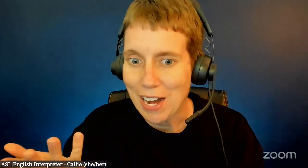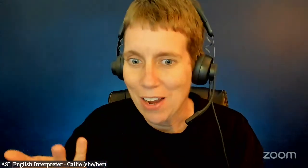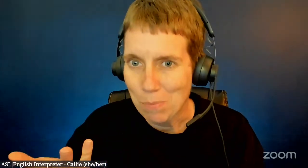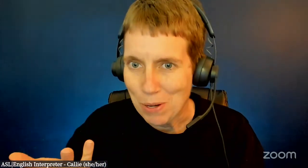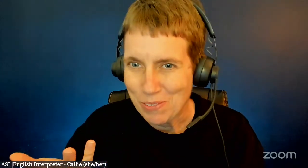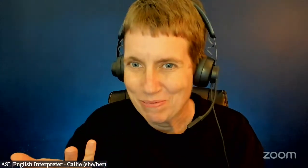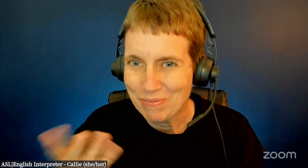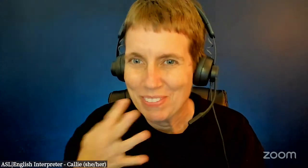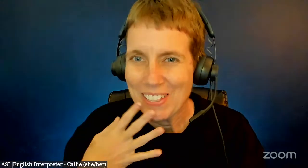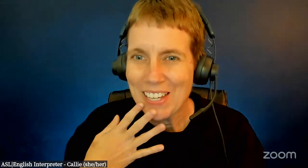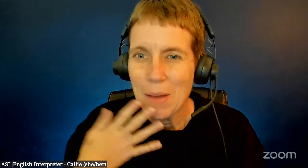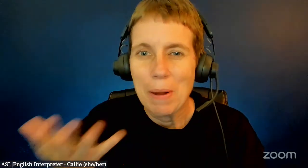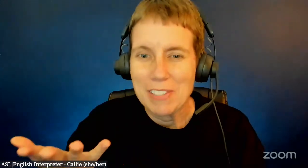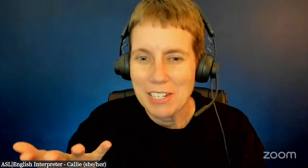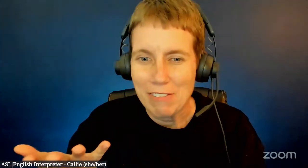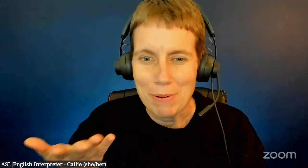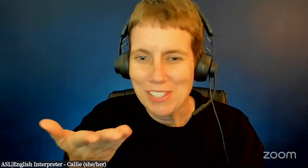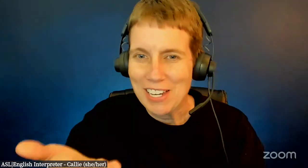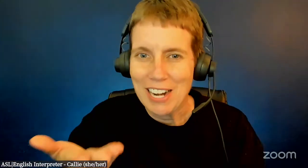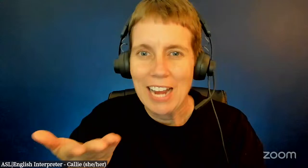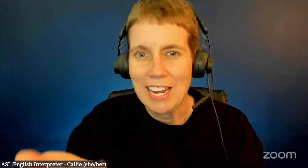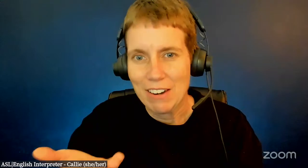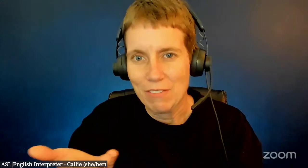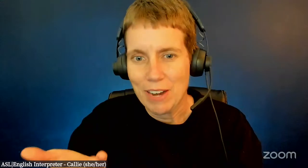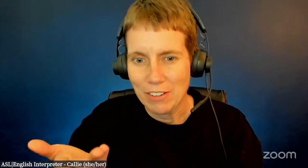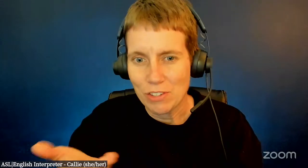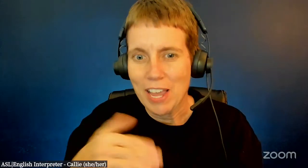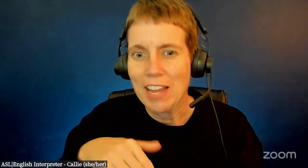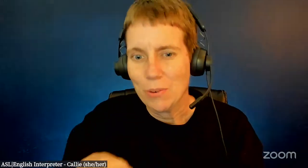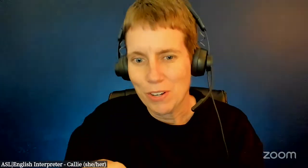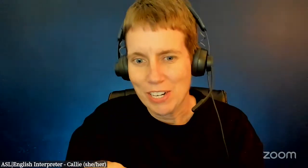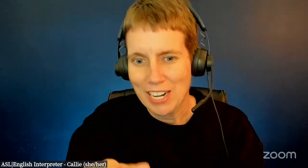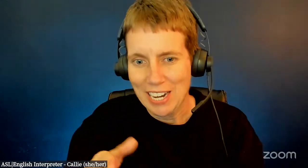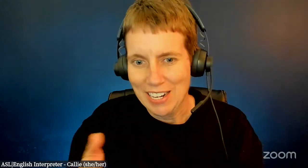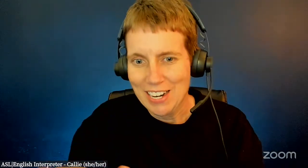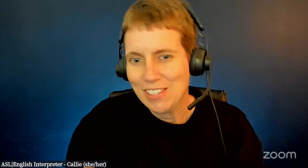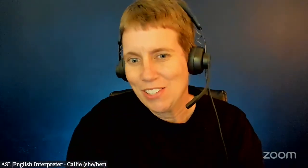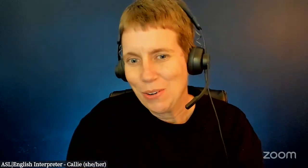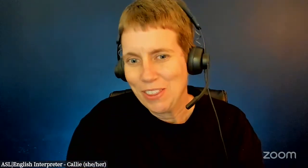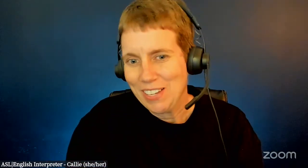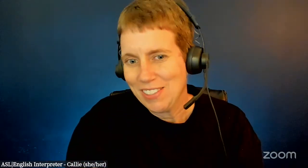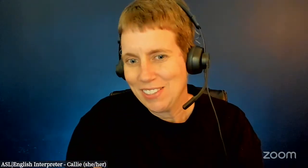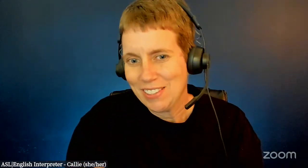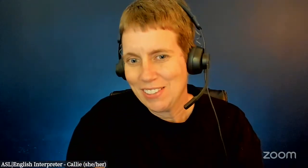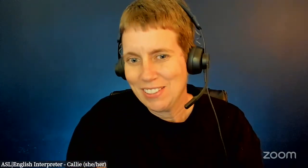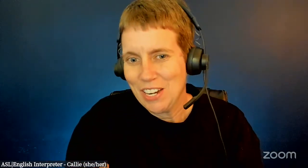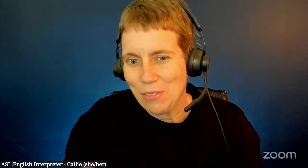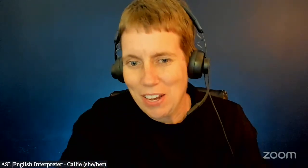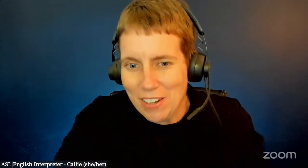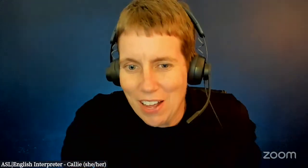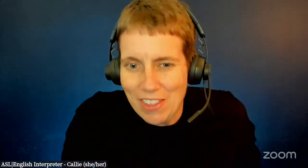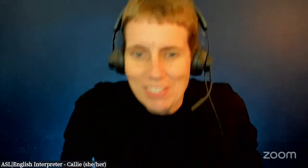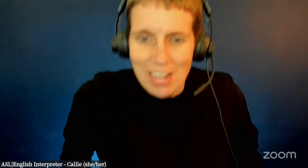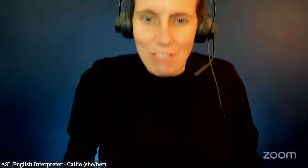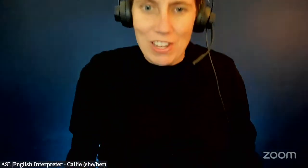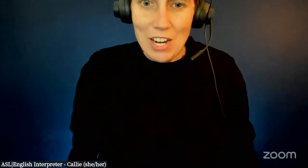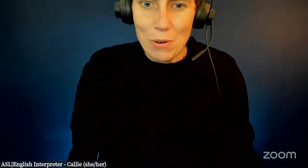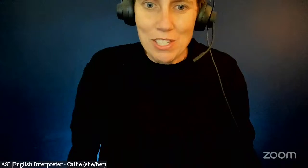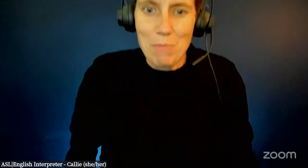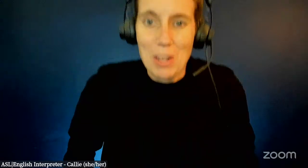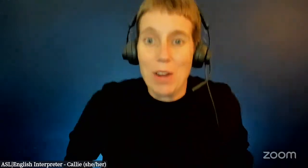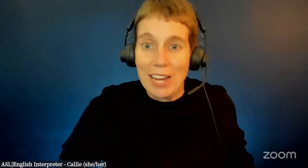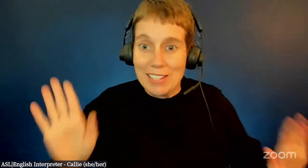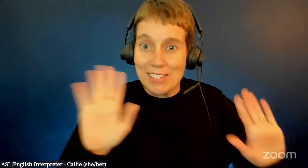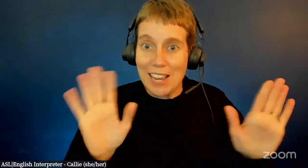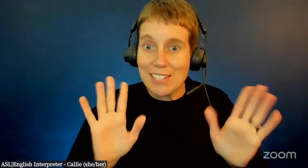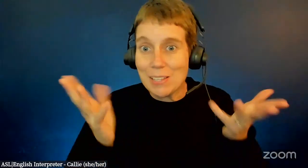how can I help you?" But as a deaf person, I can't answer that in order to get in. And so unless they have a video or